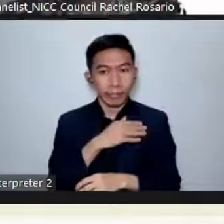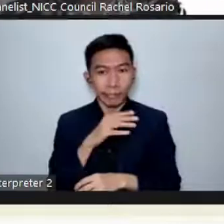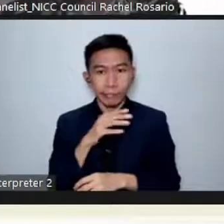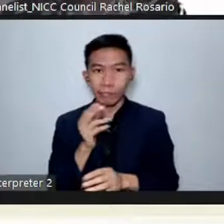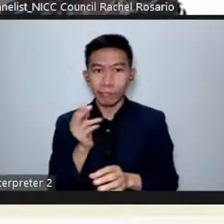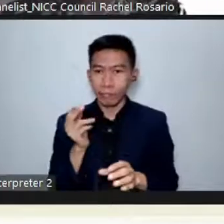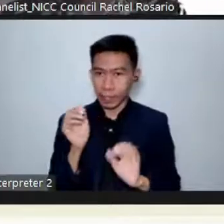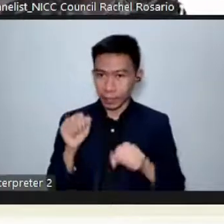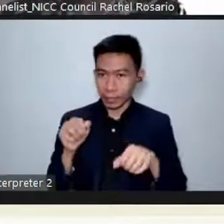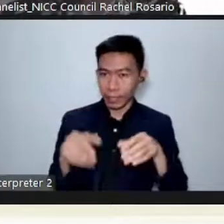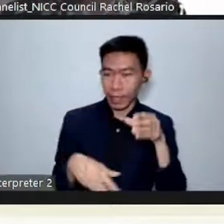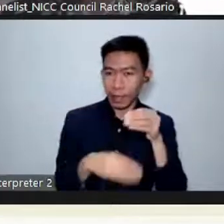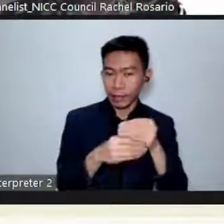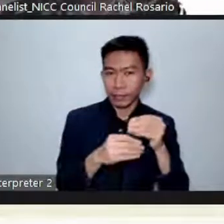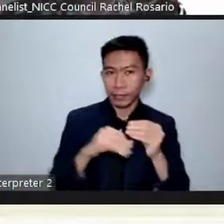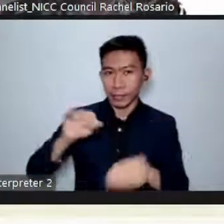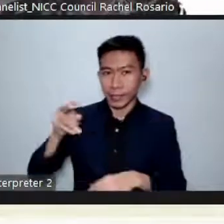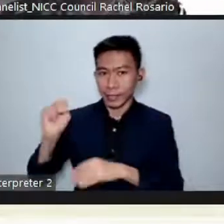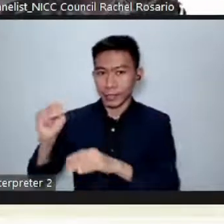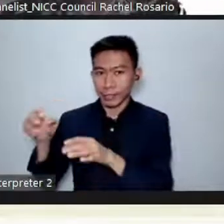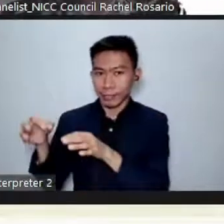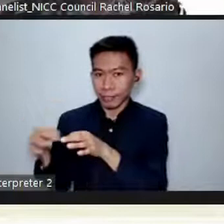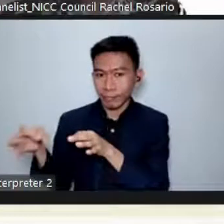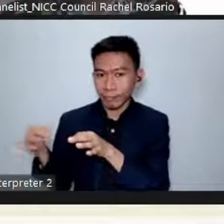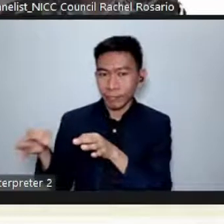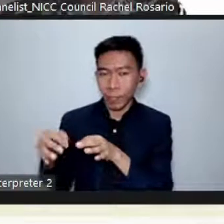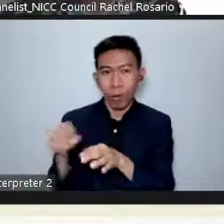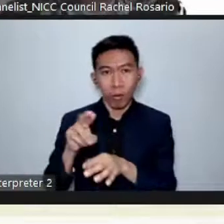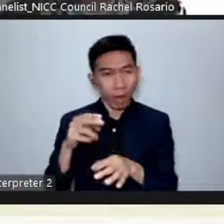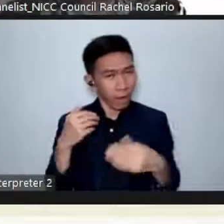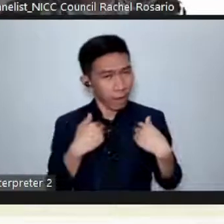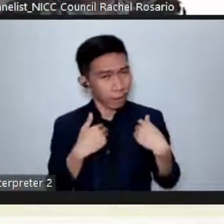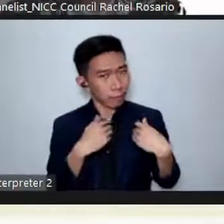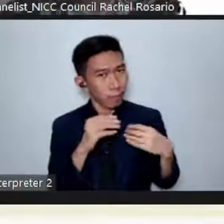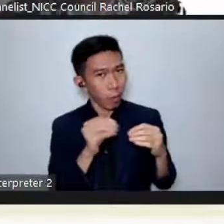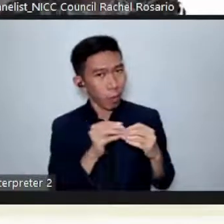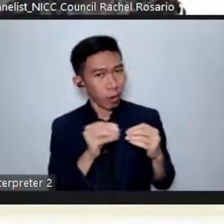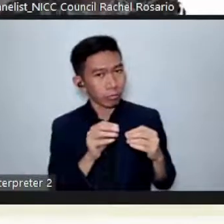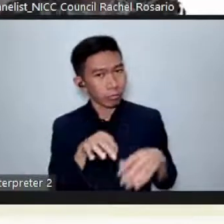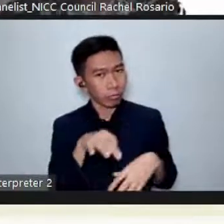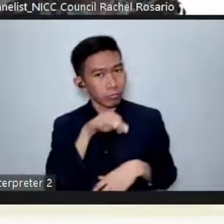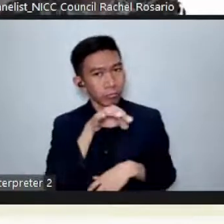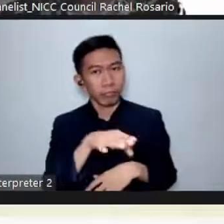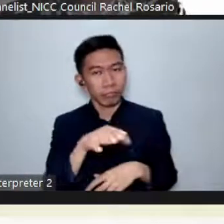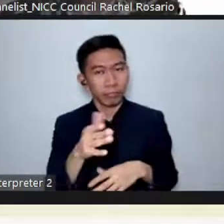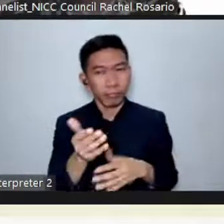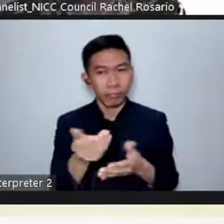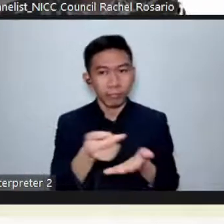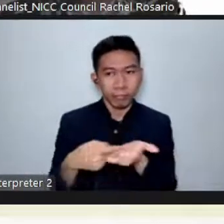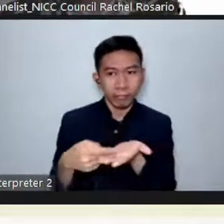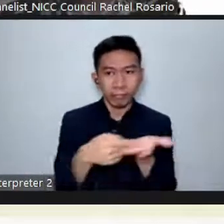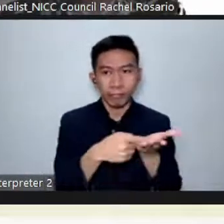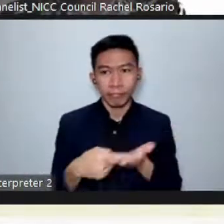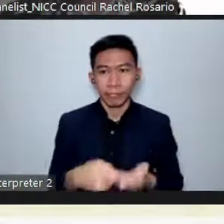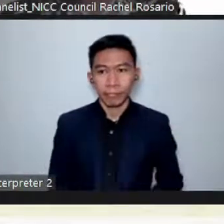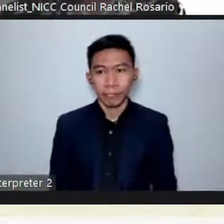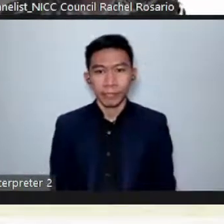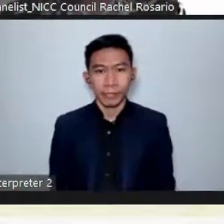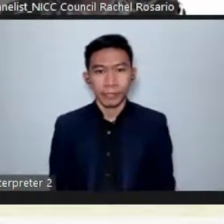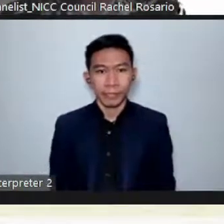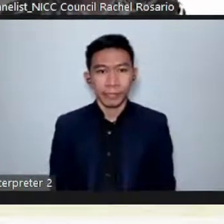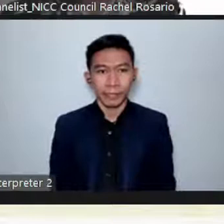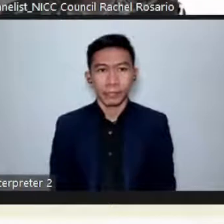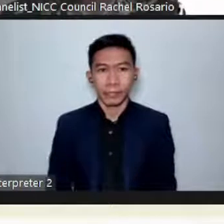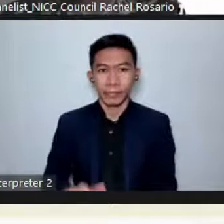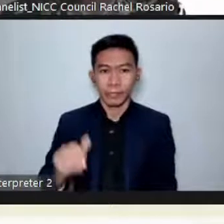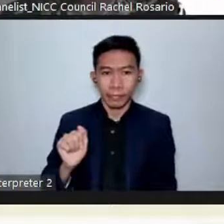what John just specified, or is there anything else that you would like to contribute to the discussion?